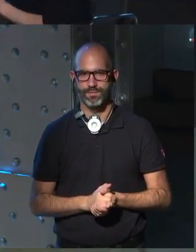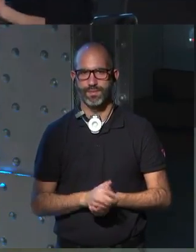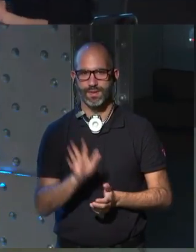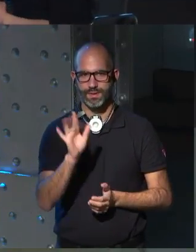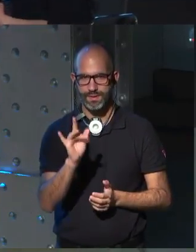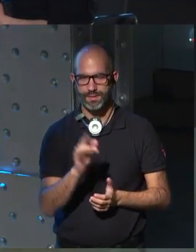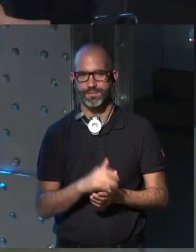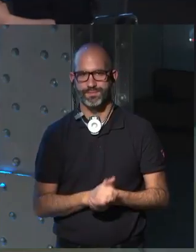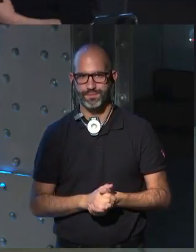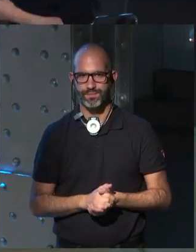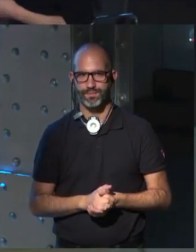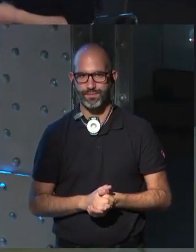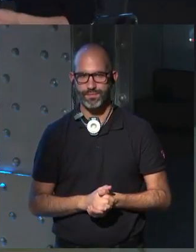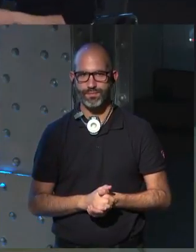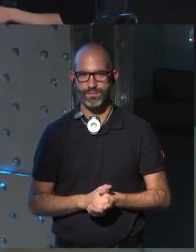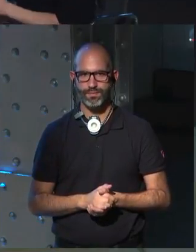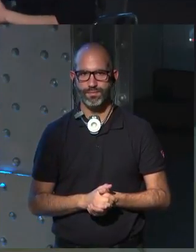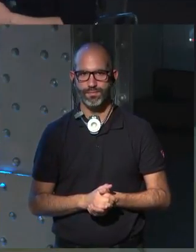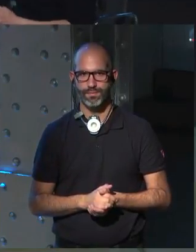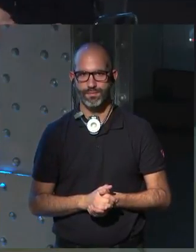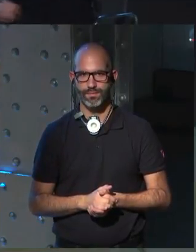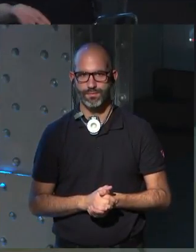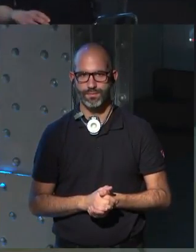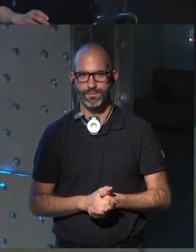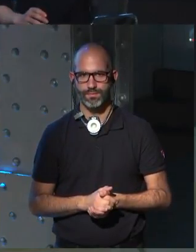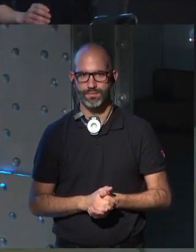¿Algo que añadir? Anything you would like to add?